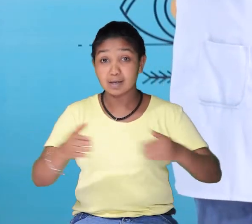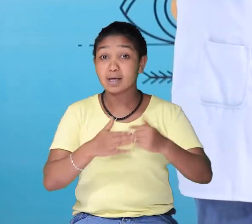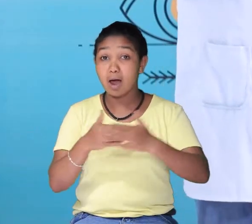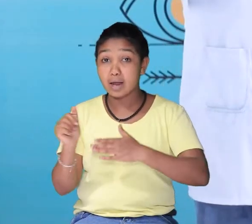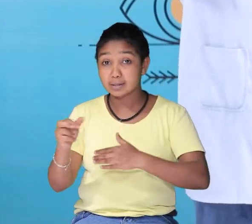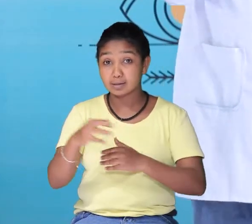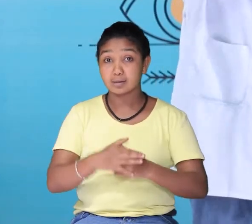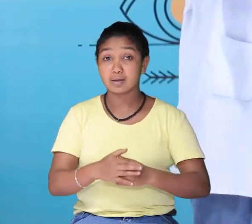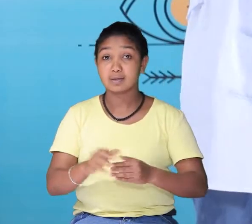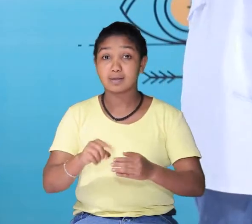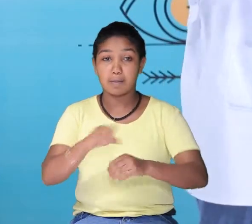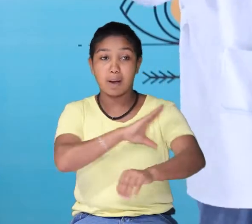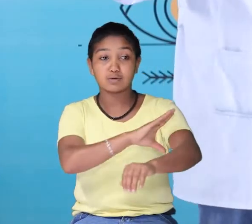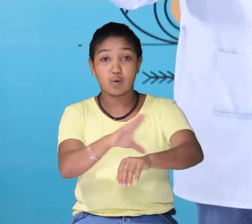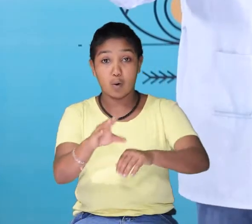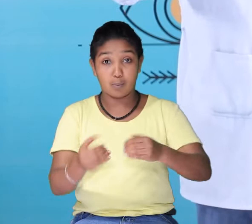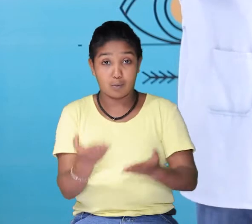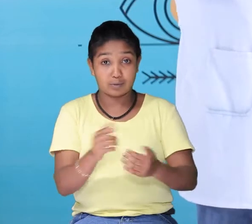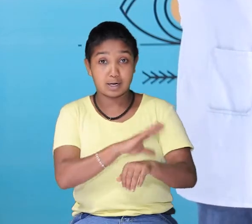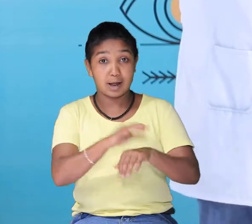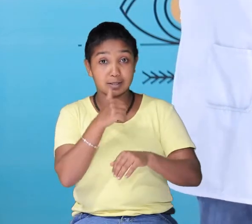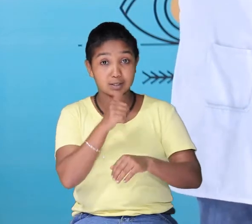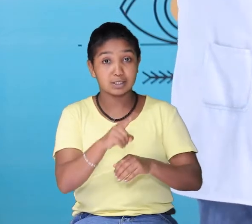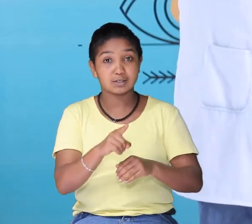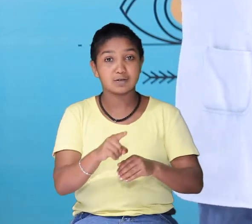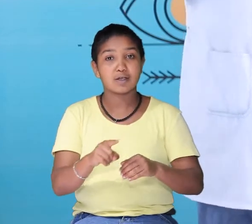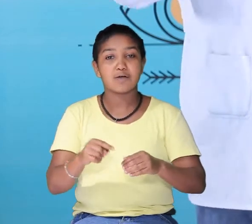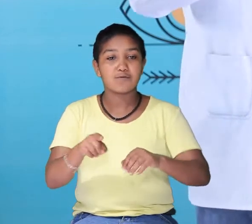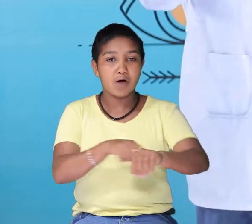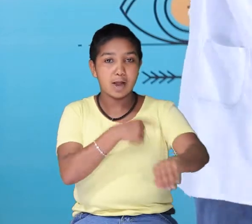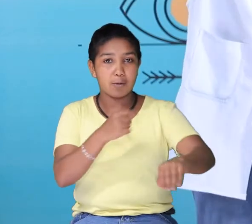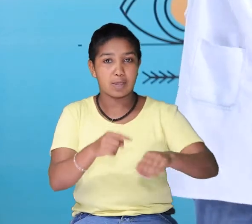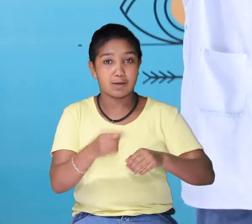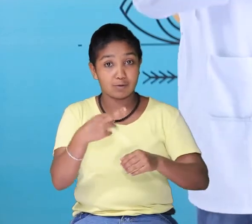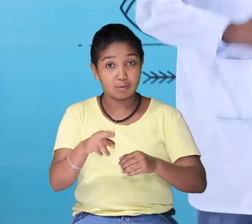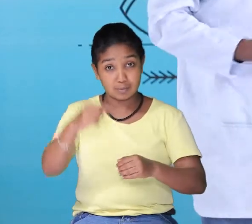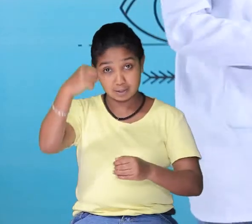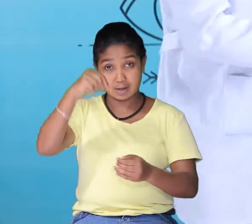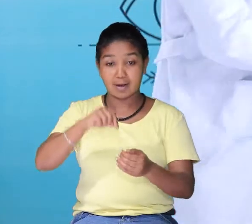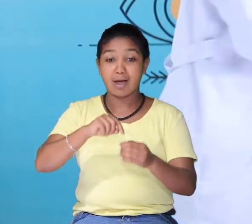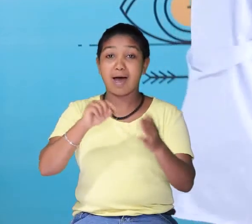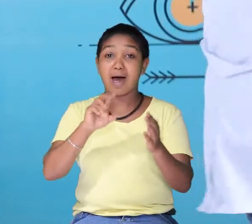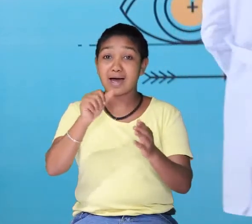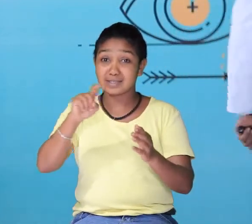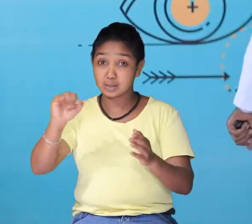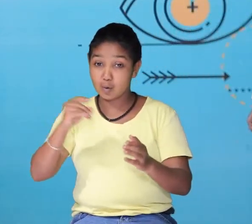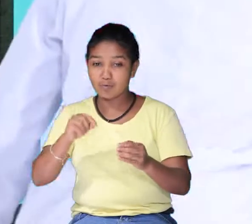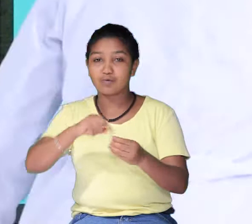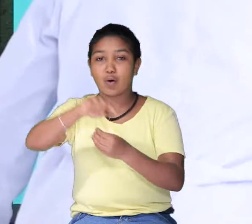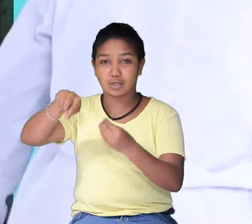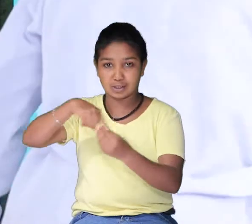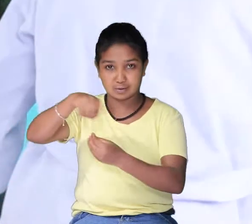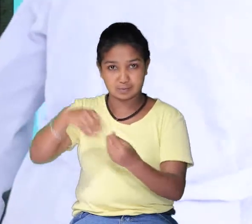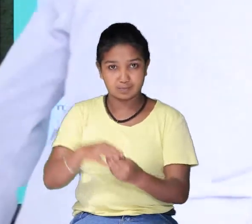hands, the mass on her hands is far away from the axis of rotation. Here we have the axis of